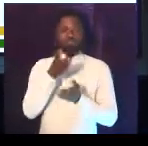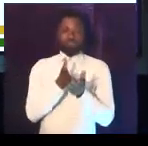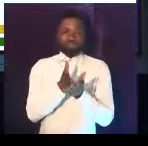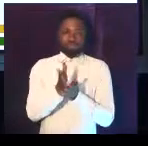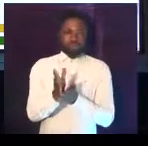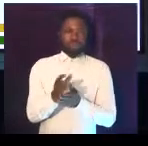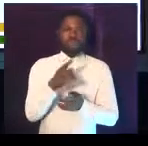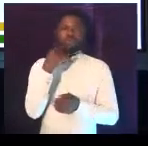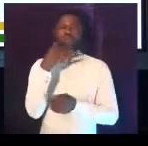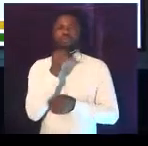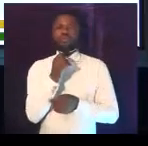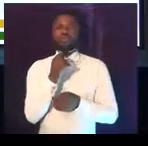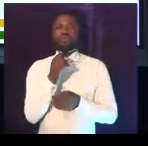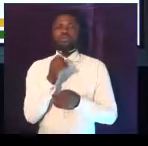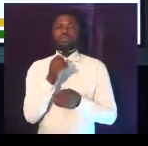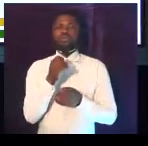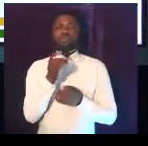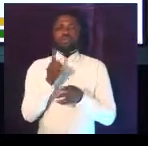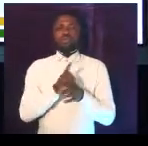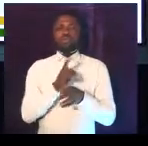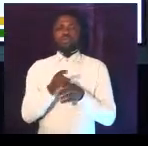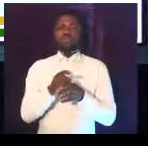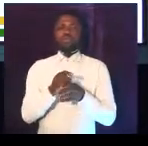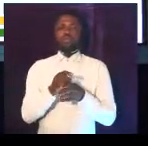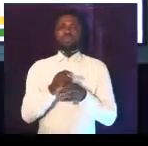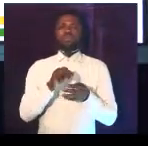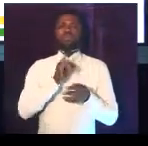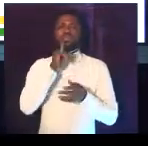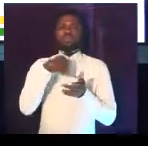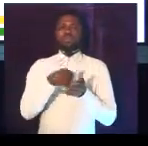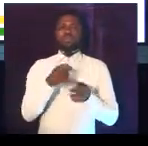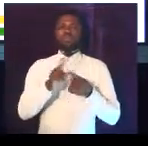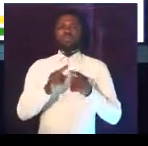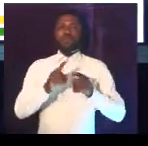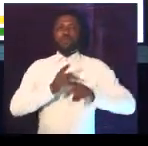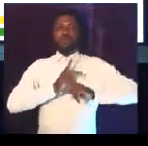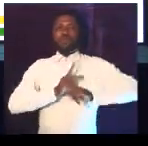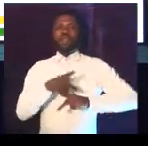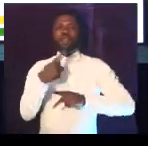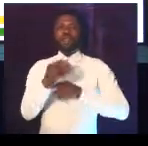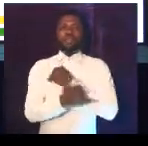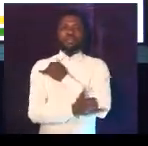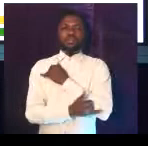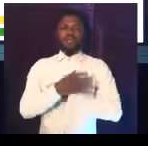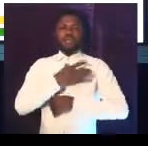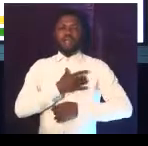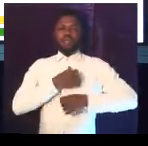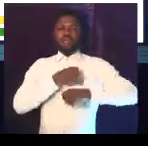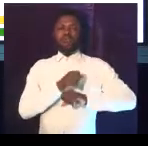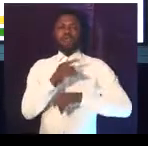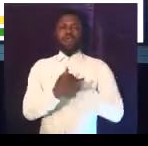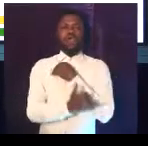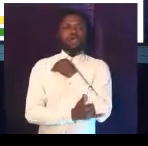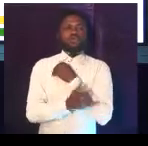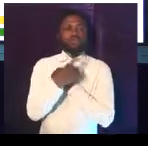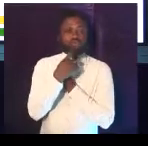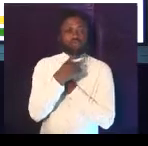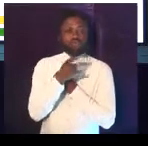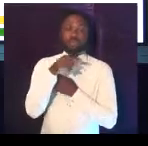of the government? You're correct. Whose duty is it to protect the citizens and defend the